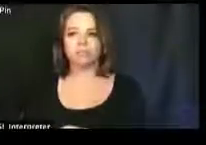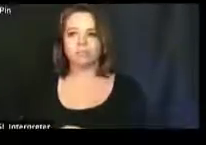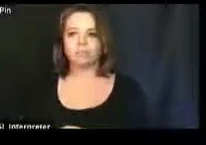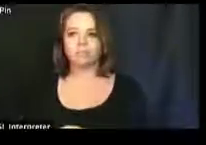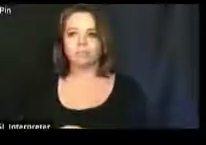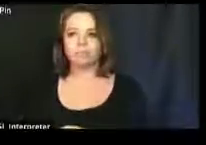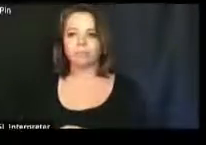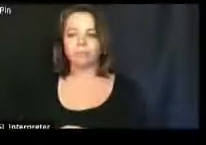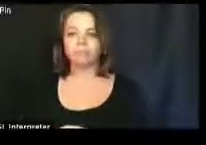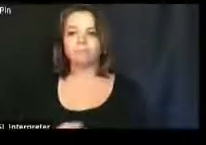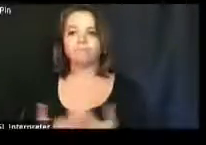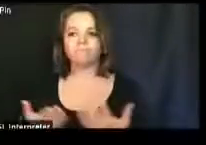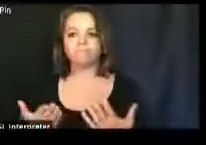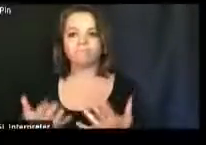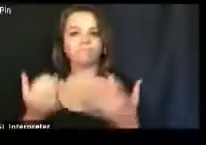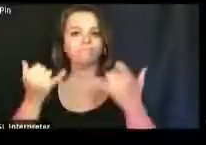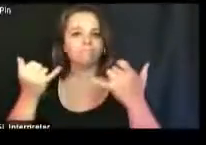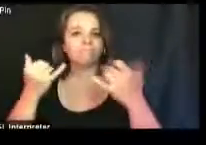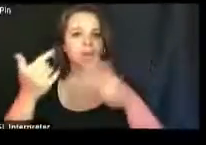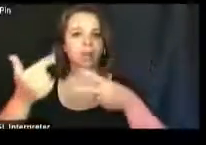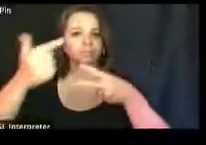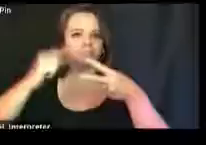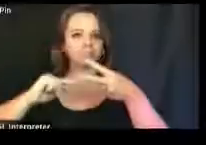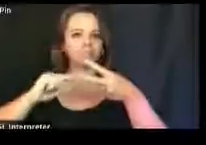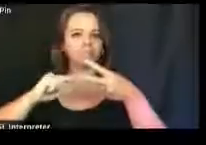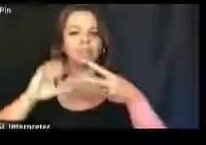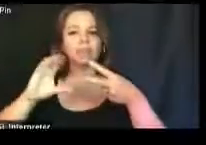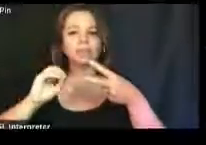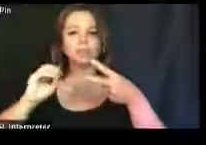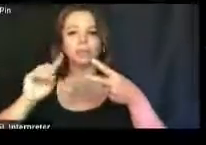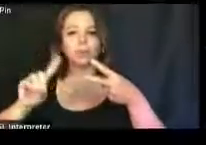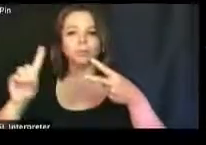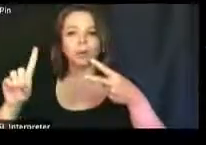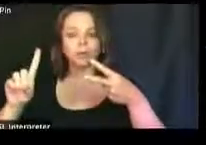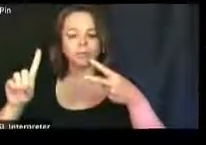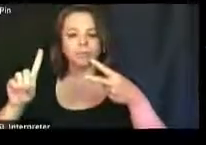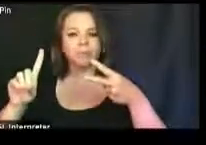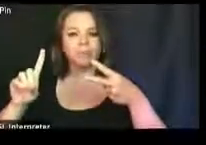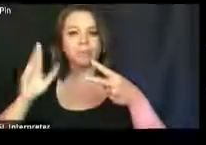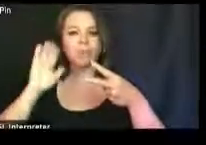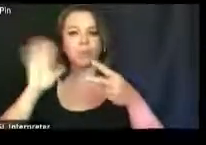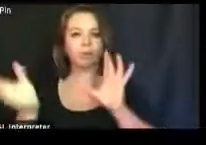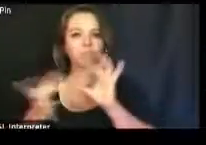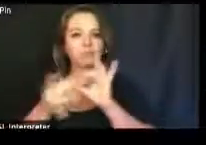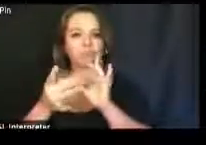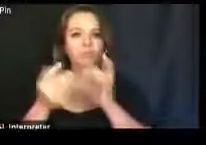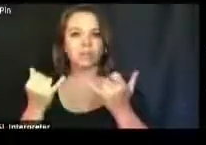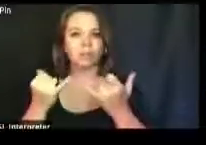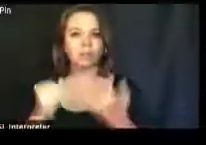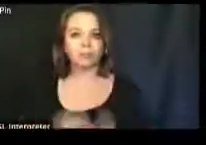Right now, I will be going to 011. I will be promoting you now.